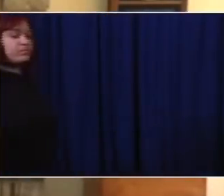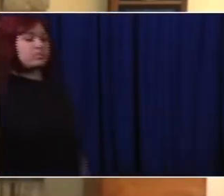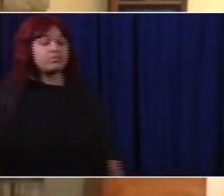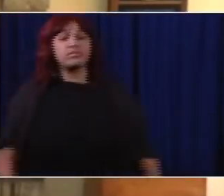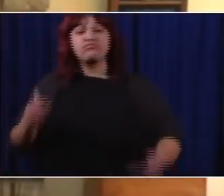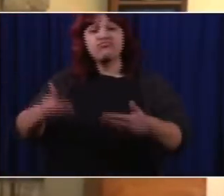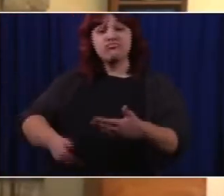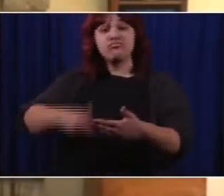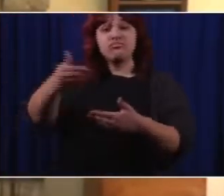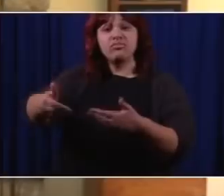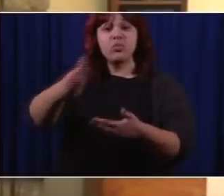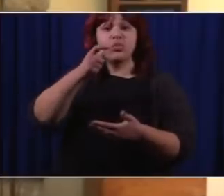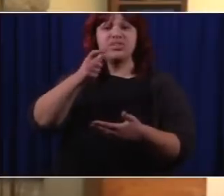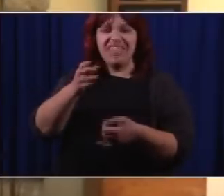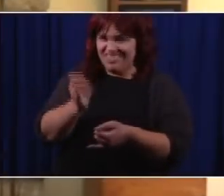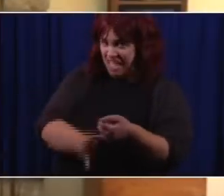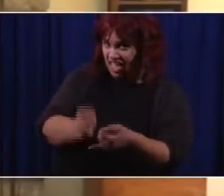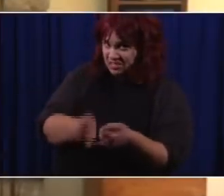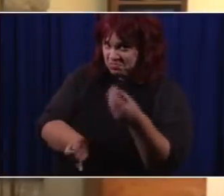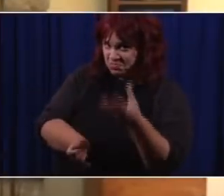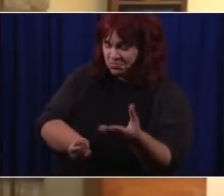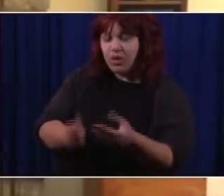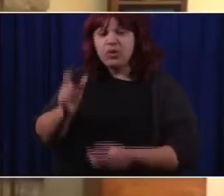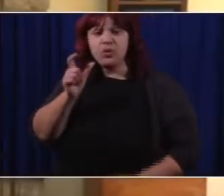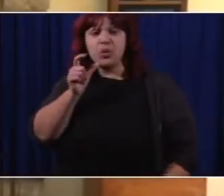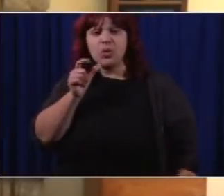of MahoningMatters.com.